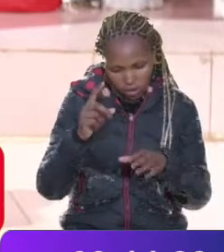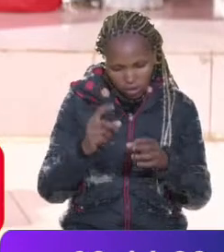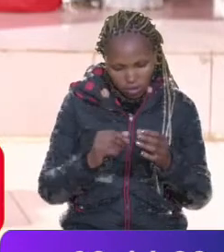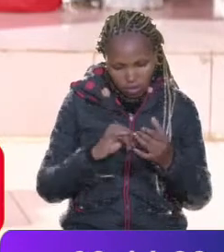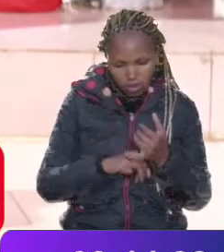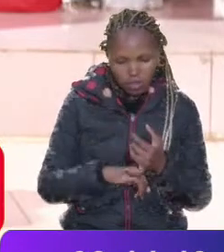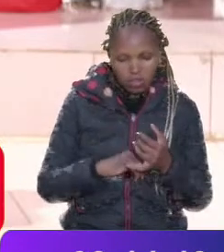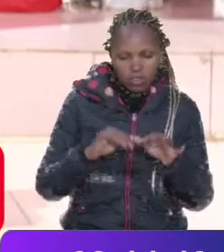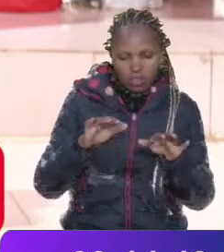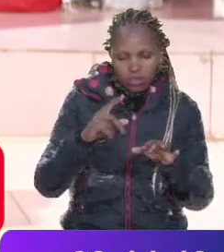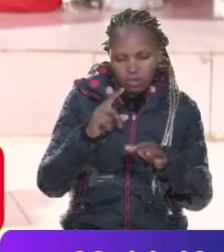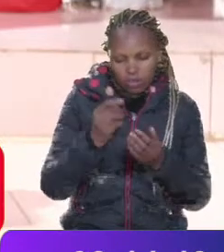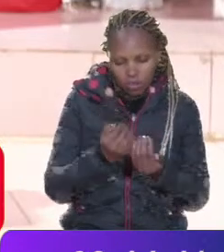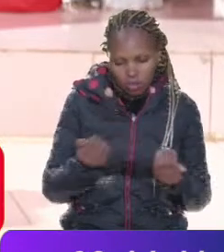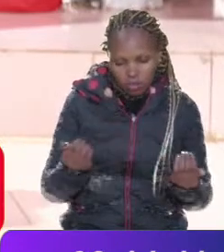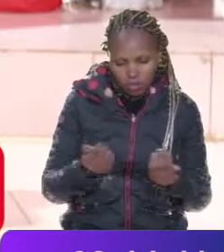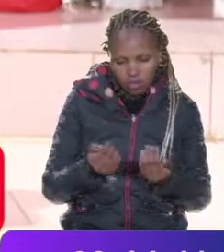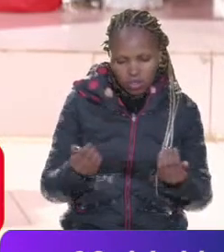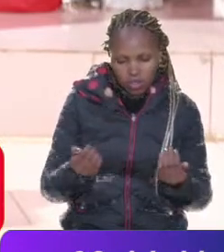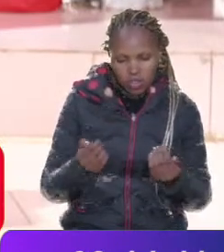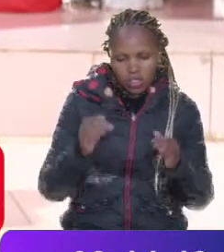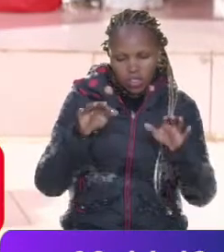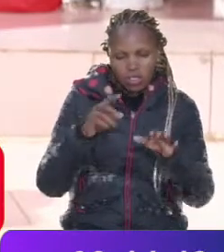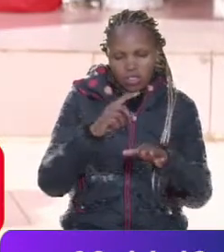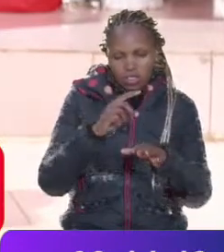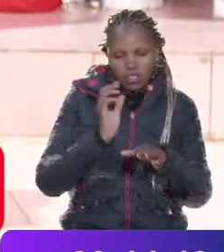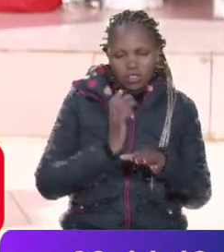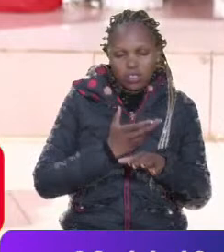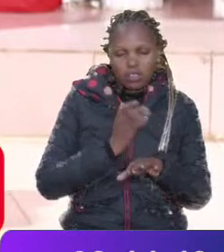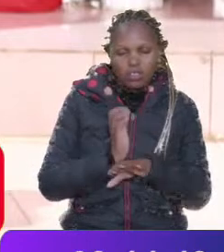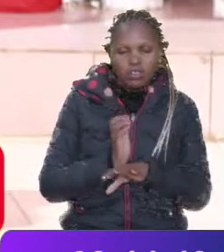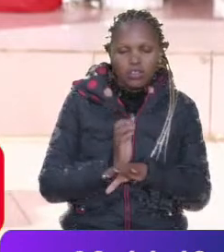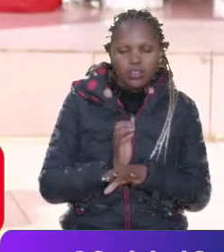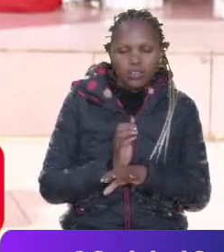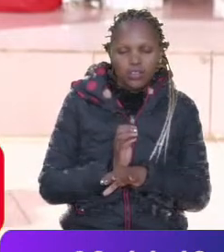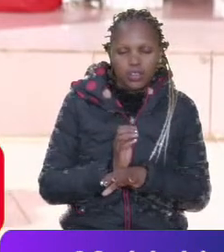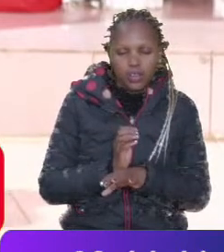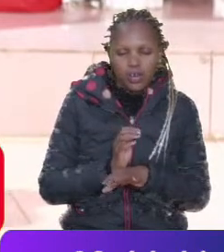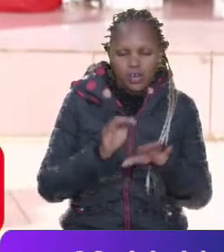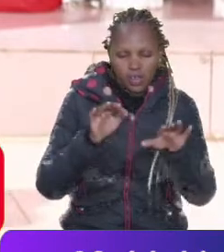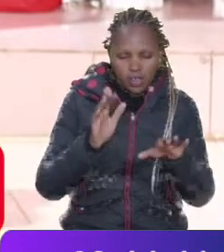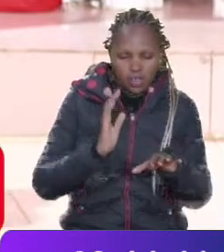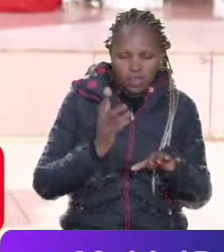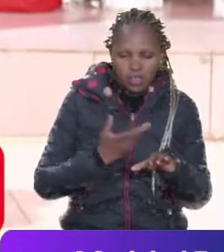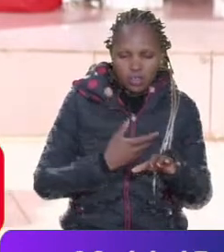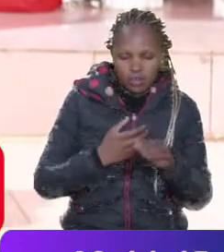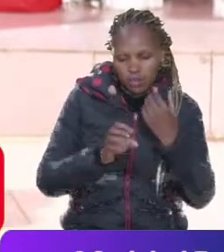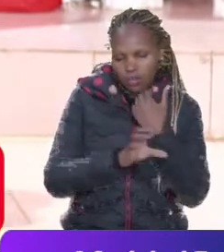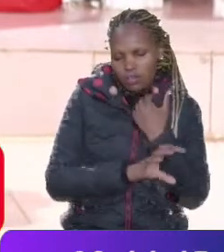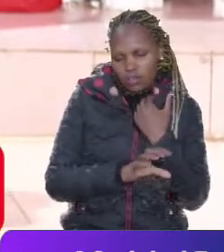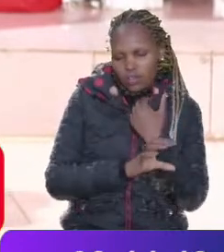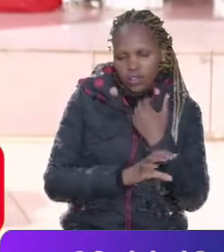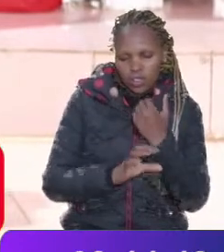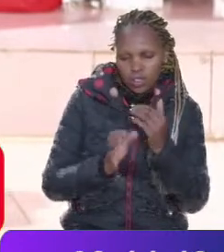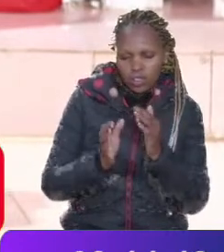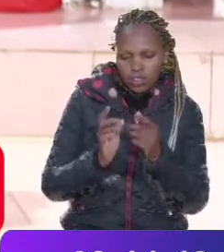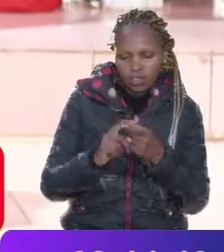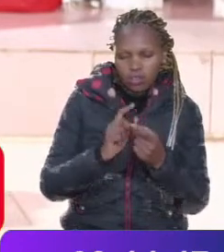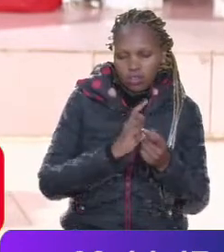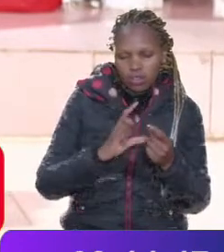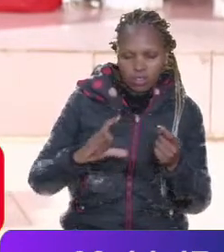spouse, commit your children, commit our church, commit our country unto the